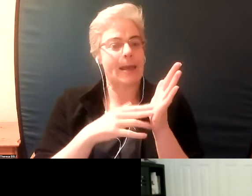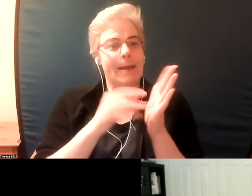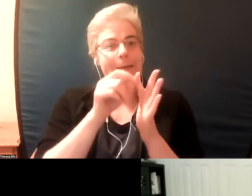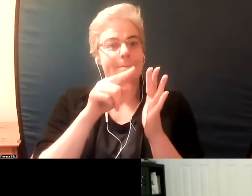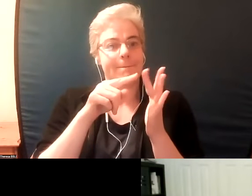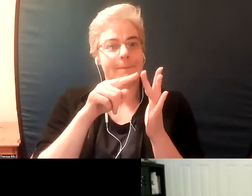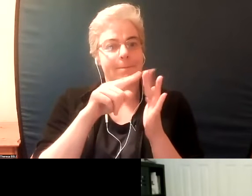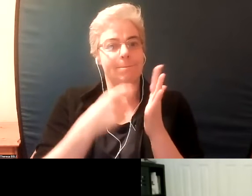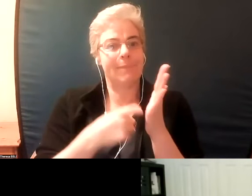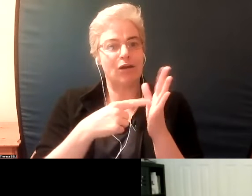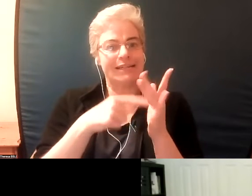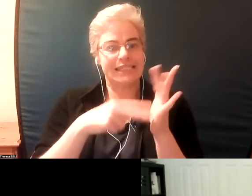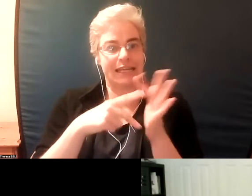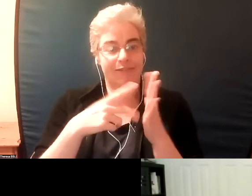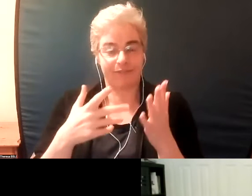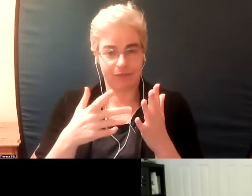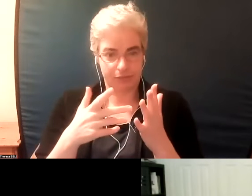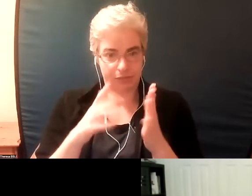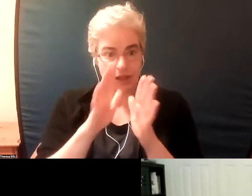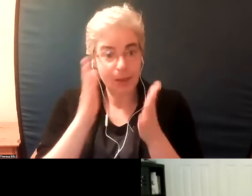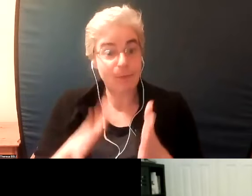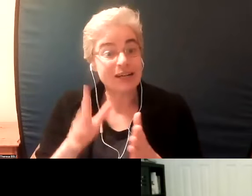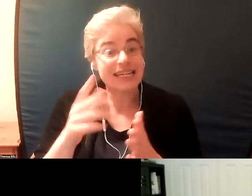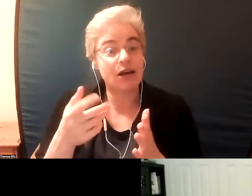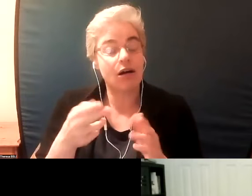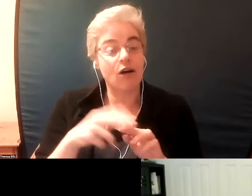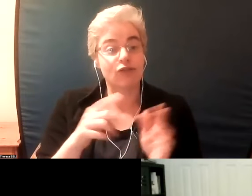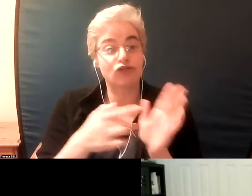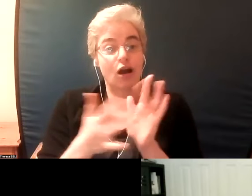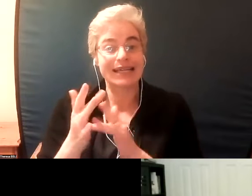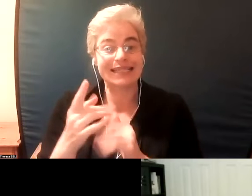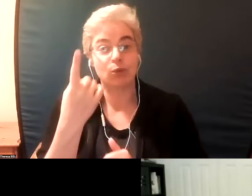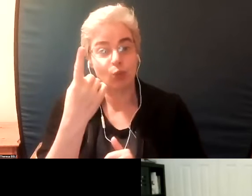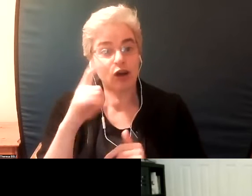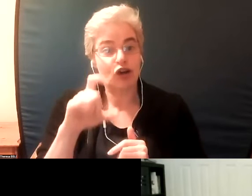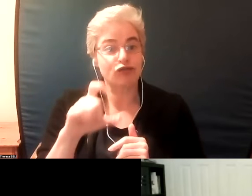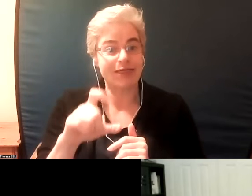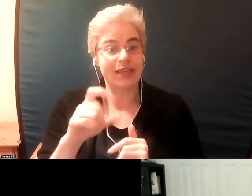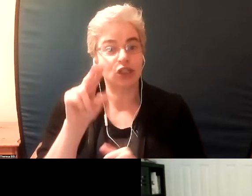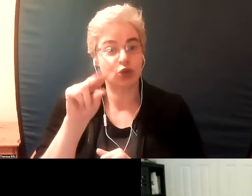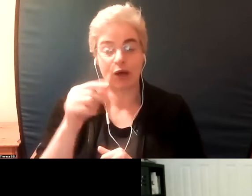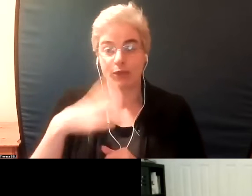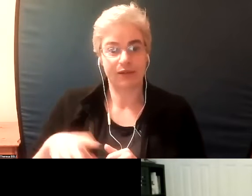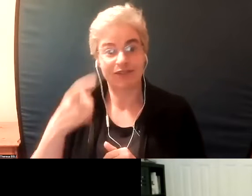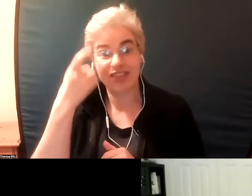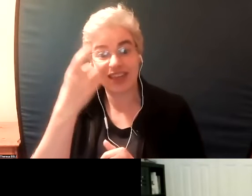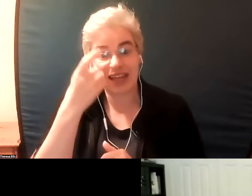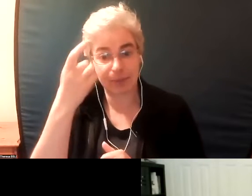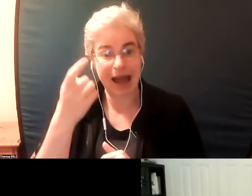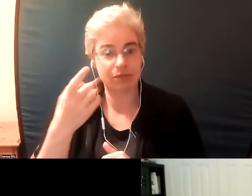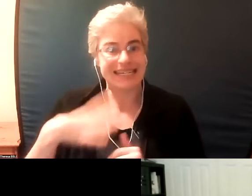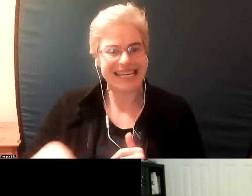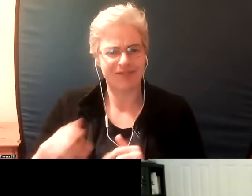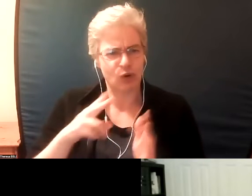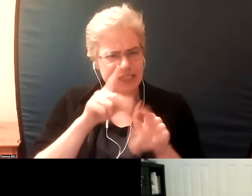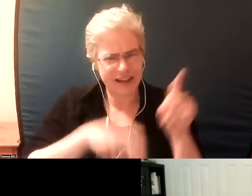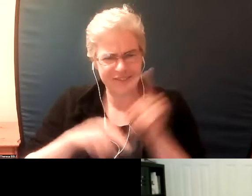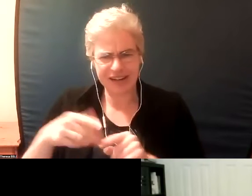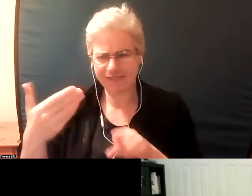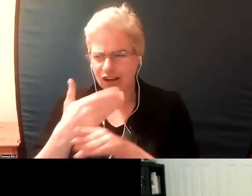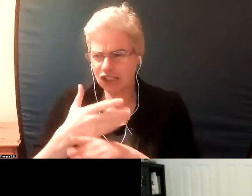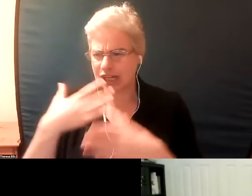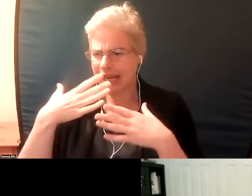concept of the body of Christ in 1 Corinthians 12. And we don't need to think about that need for diversity as a functioning